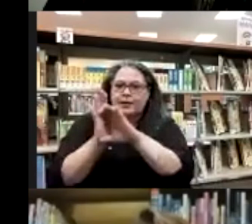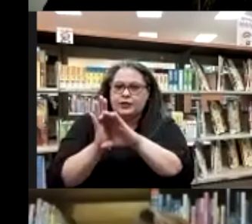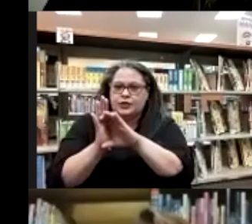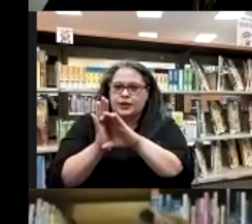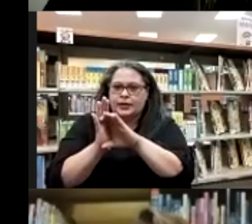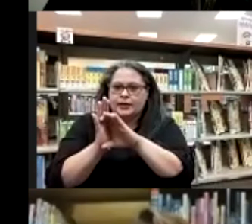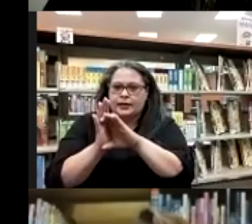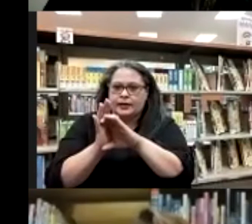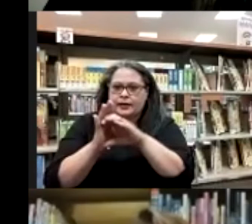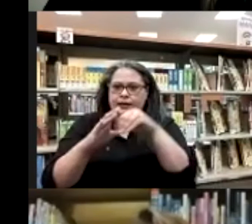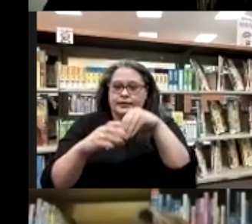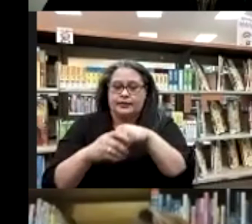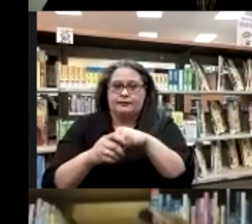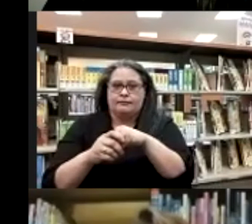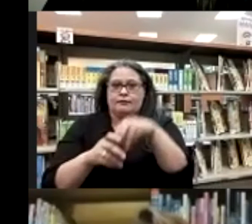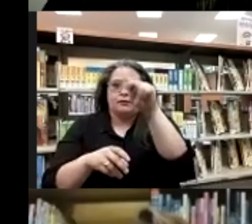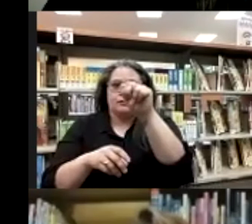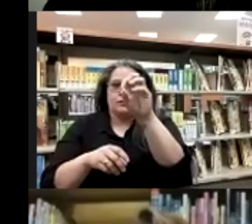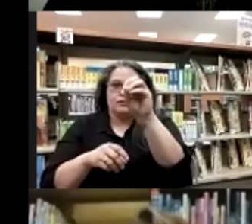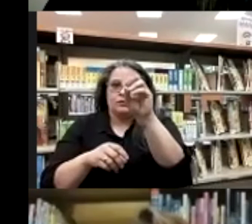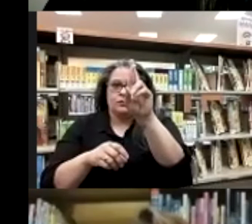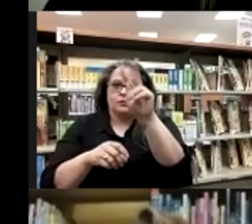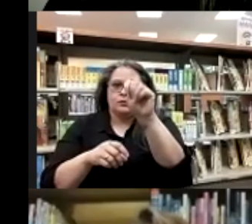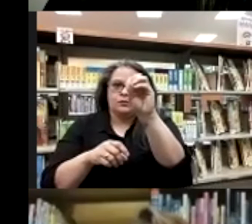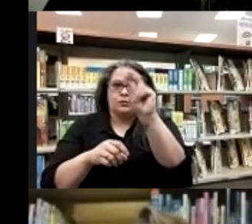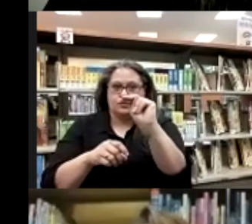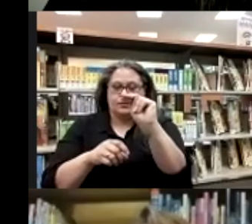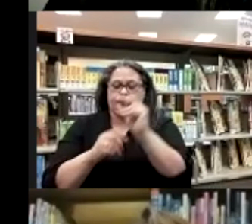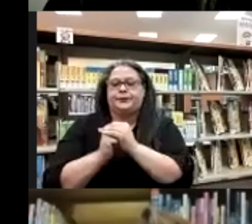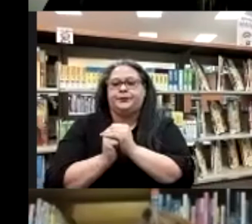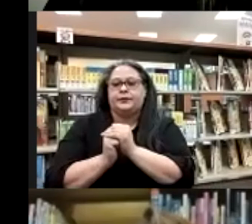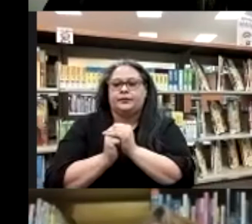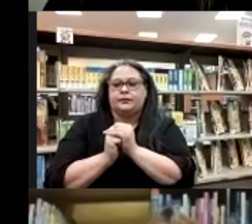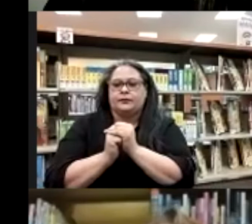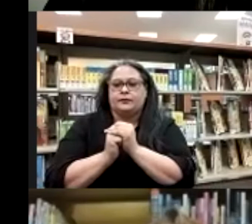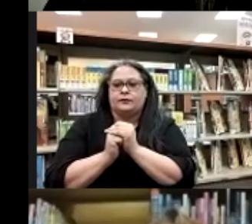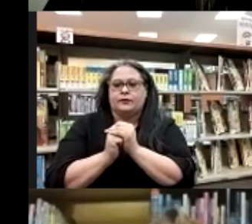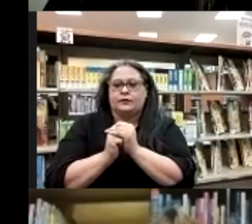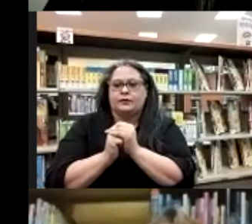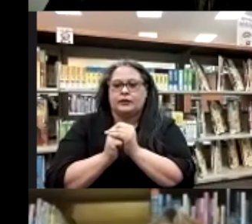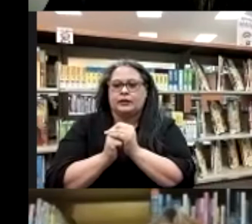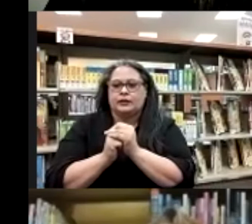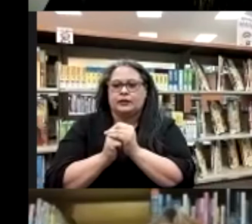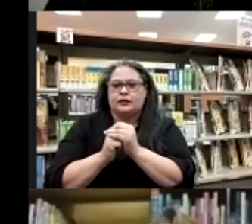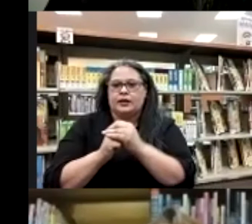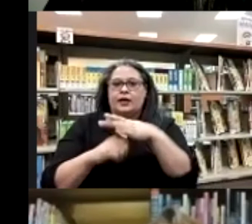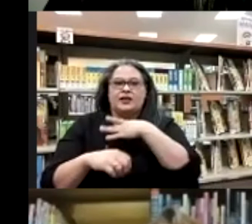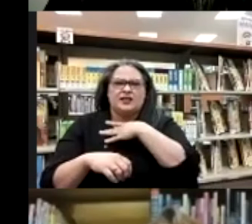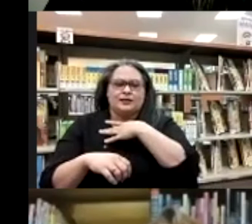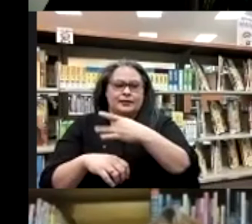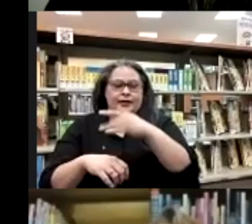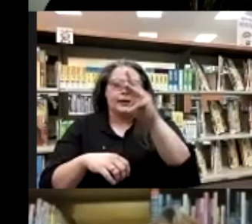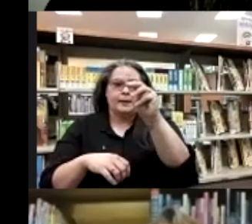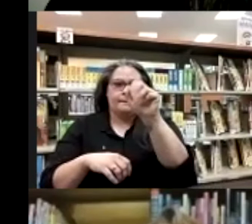Museum's photography collection. We decided to discuss this work of art today because just like Marisol McDonald,